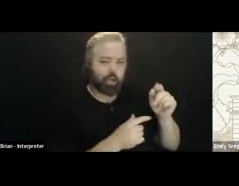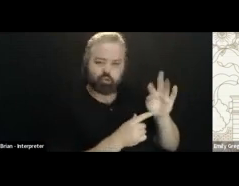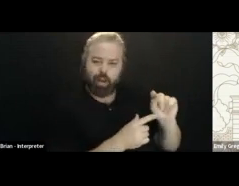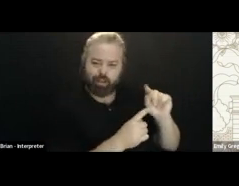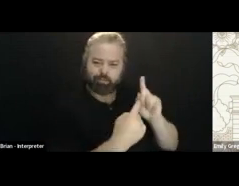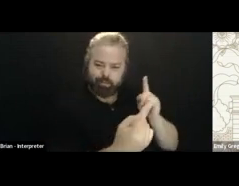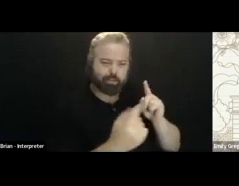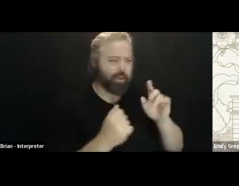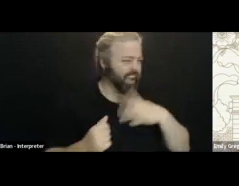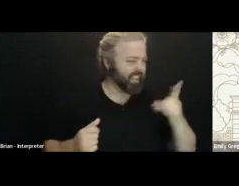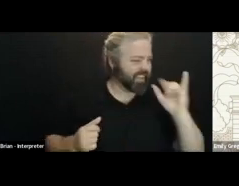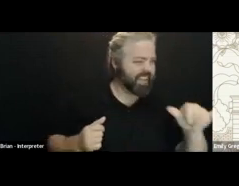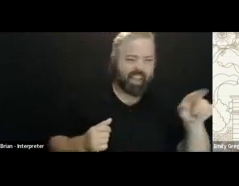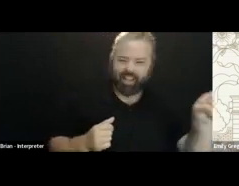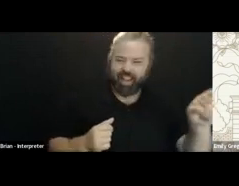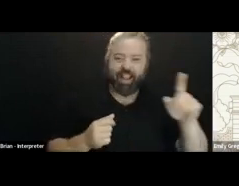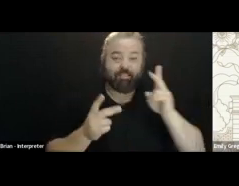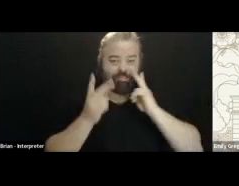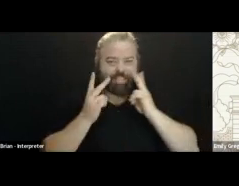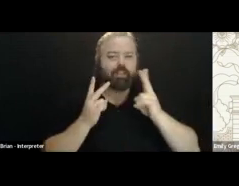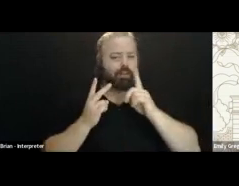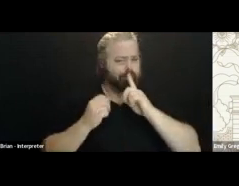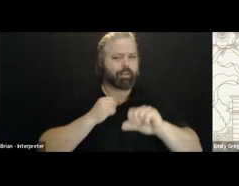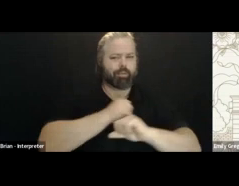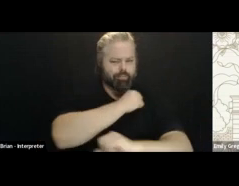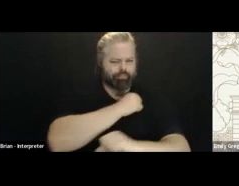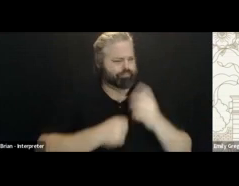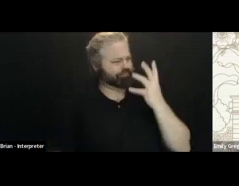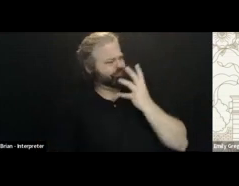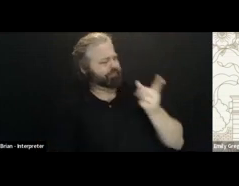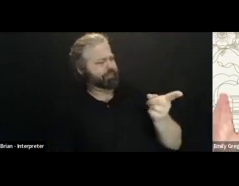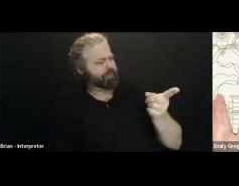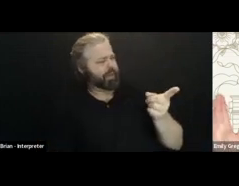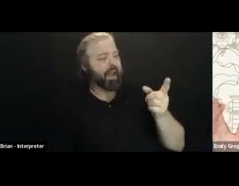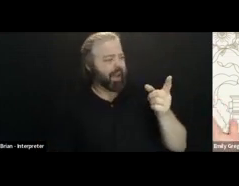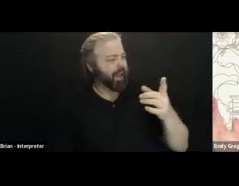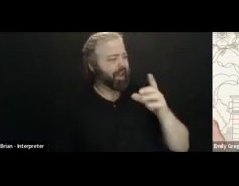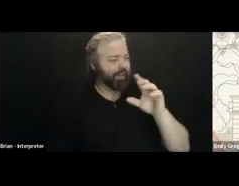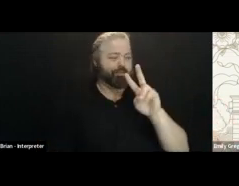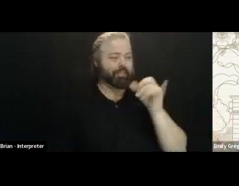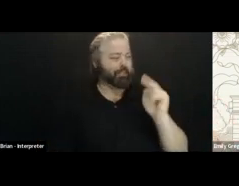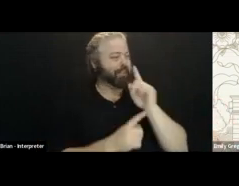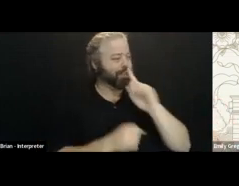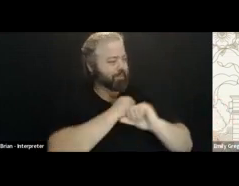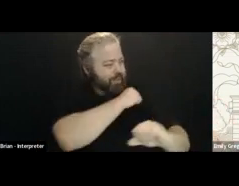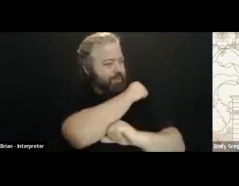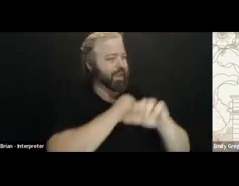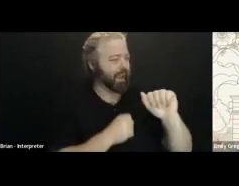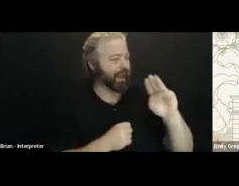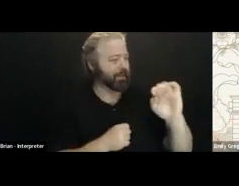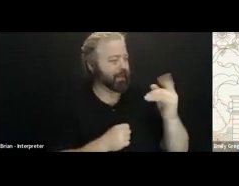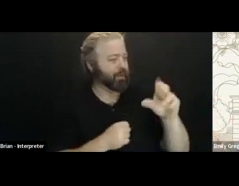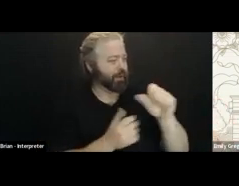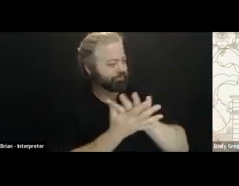is fundamentally ambiguous. I thought that was such a good quote to sort of round out what I'm trying to